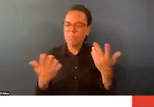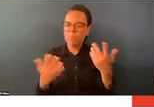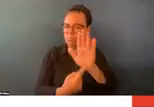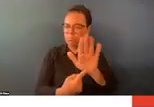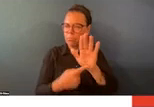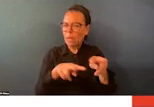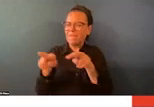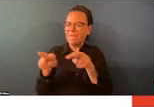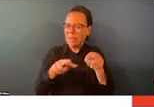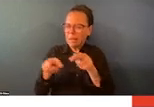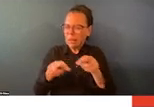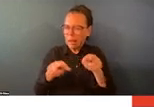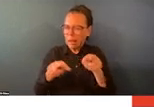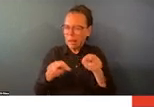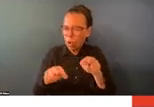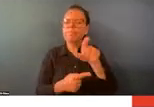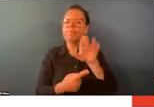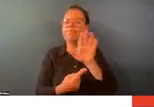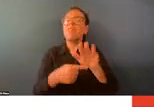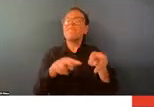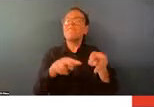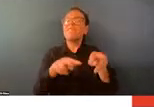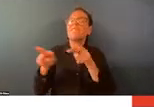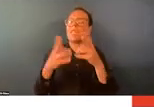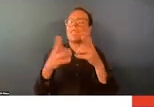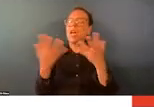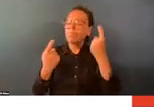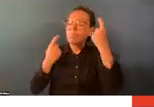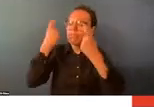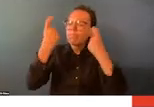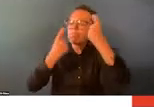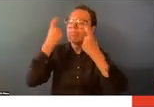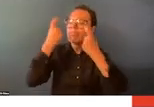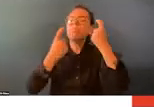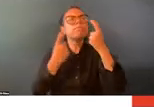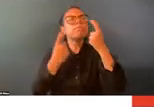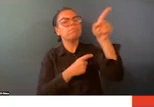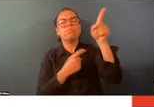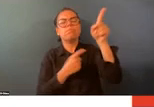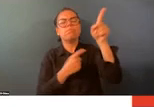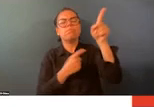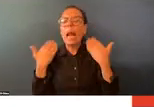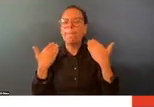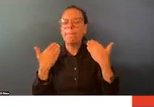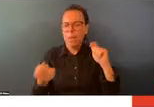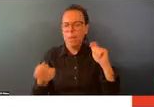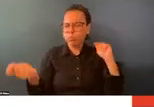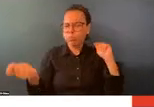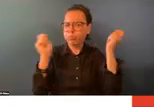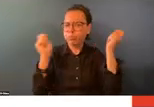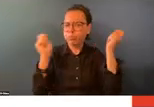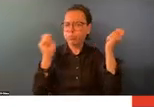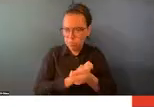I would like to share a video where Tajik women sharing their views on climate change and the action